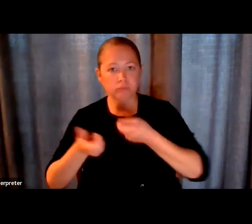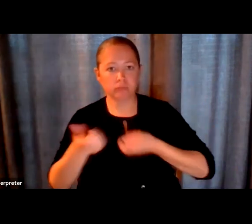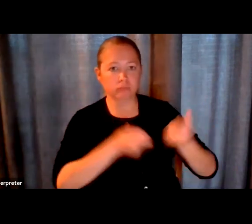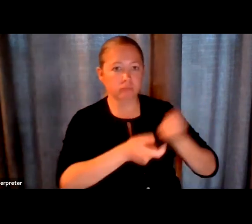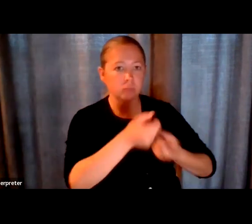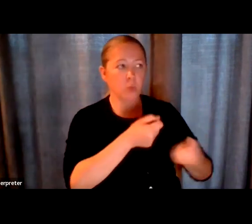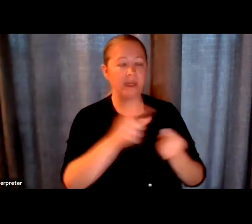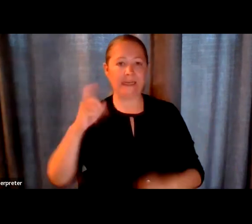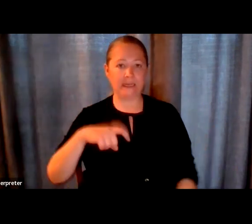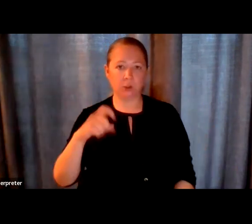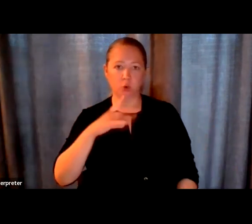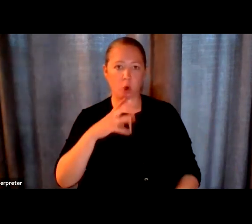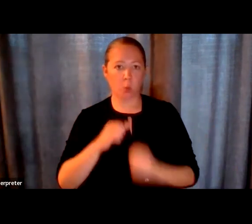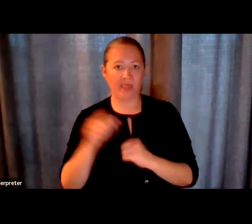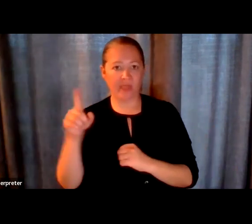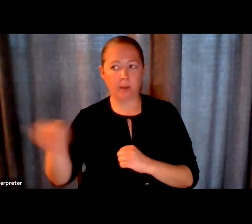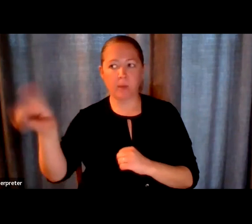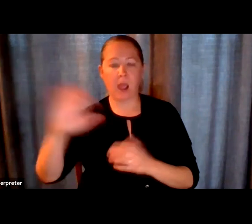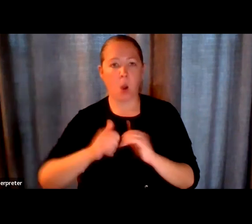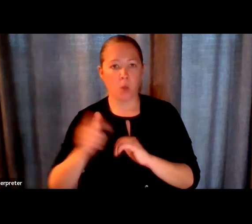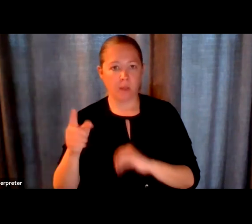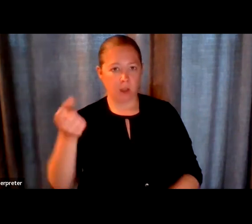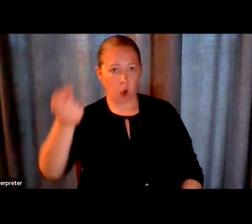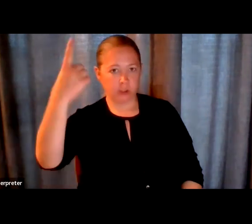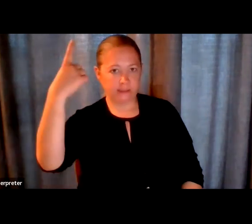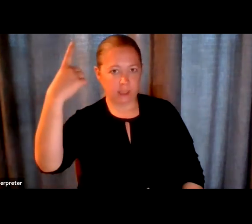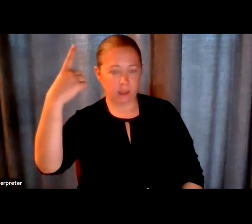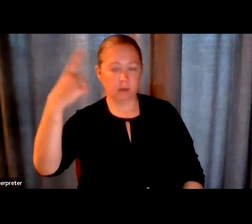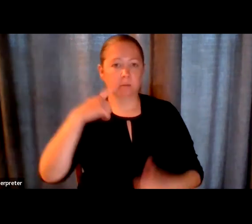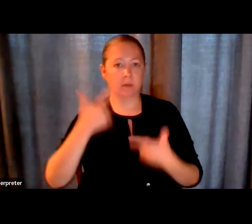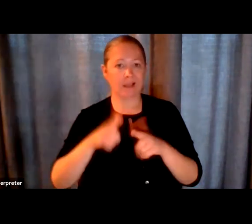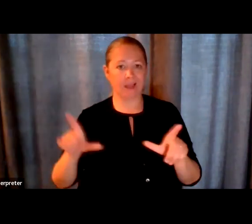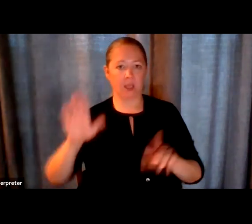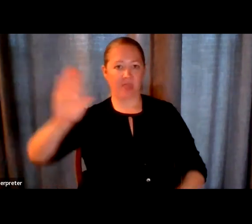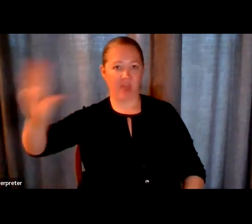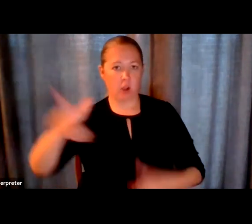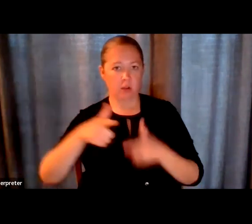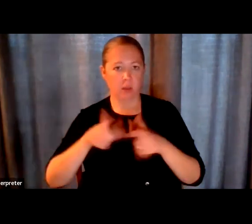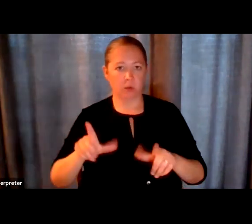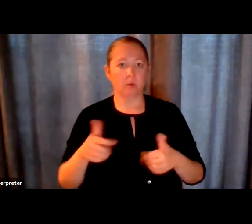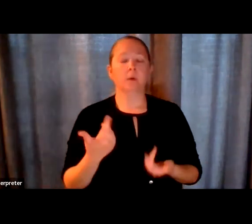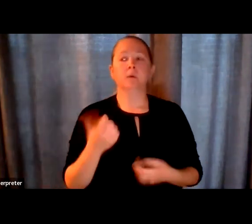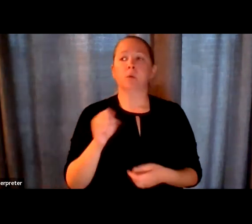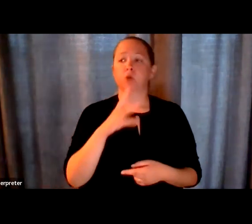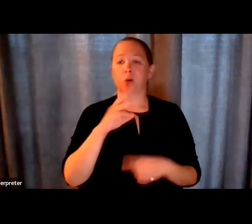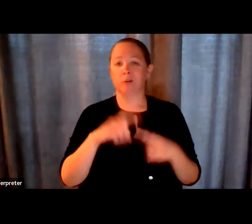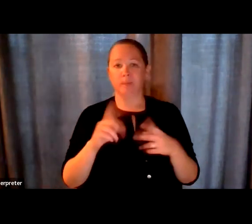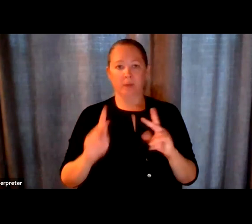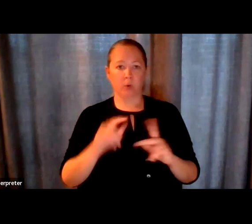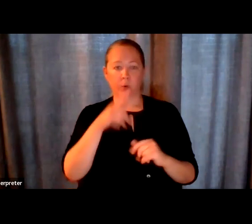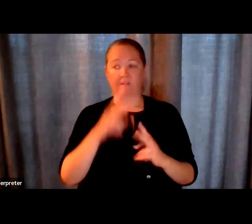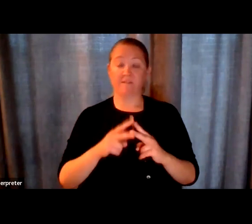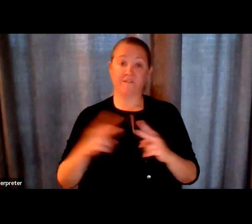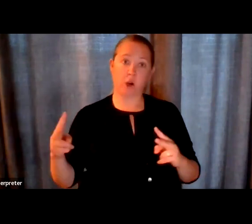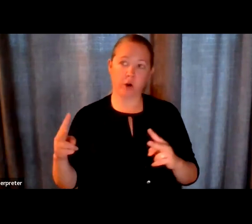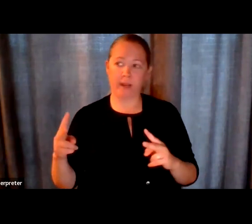in the language that they speak and that they understand. And when you're talking to folks who are very conservative Christian and that is their